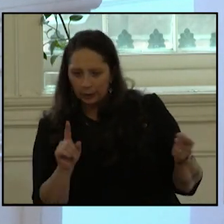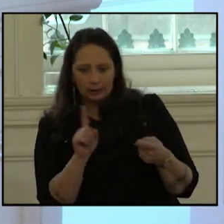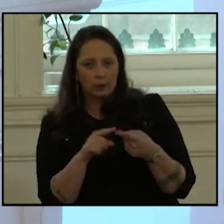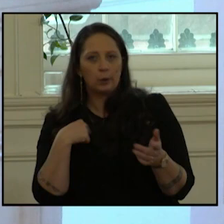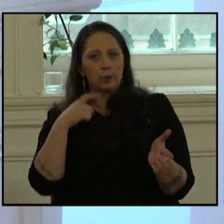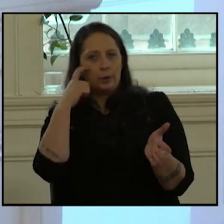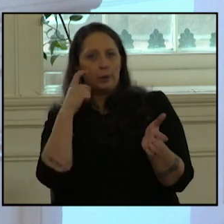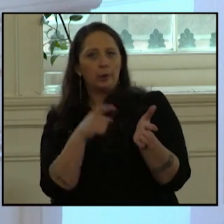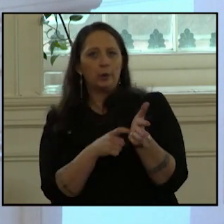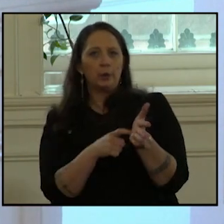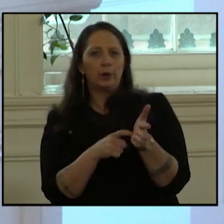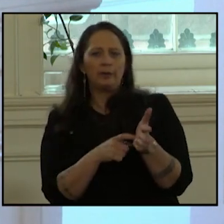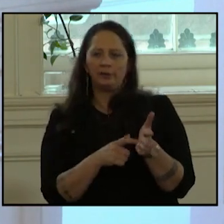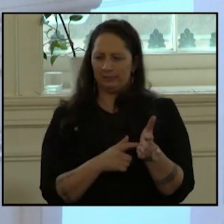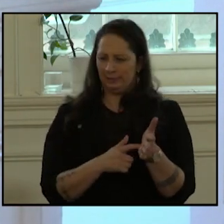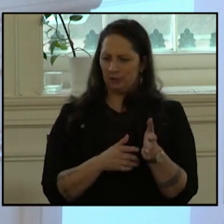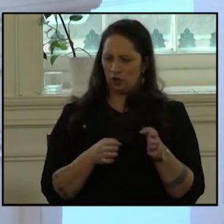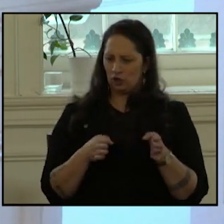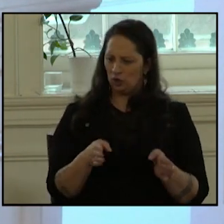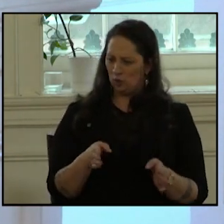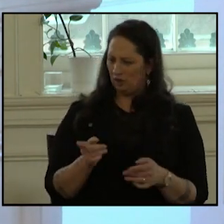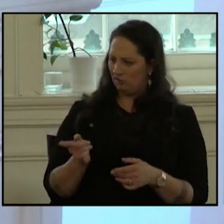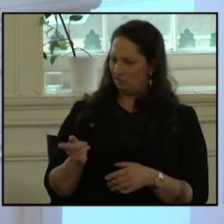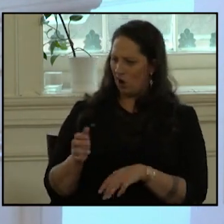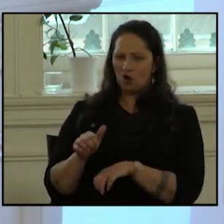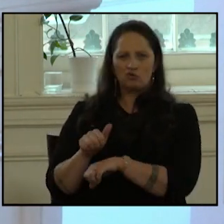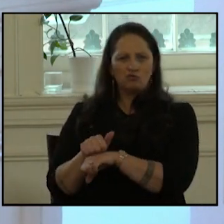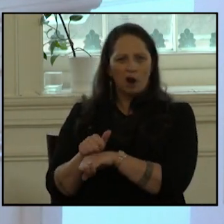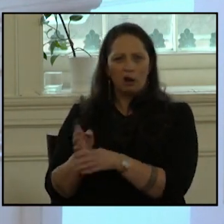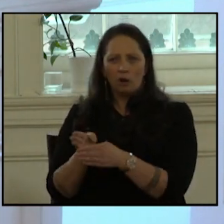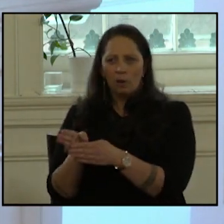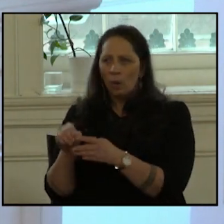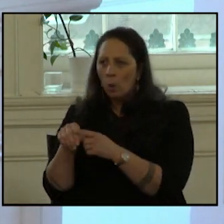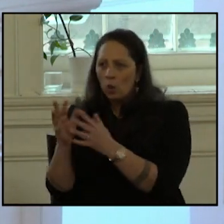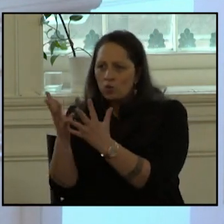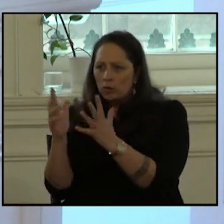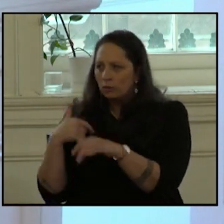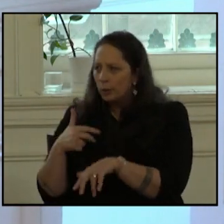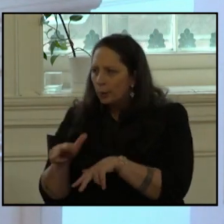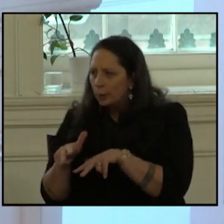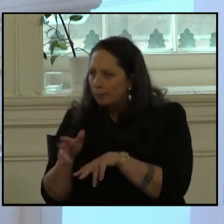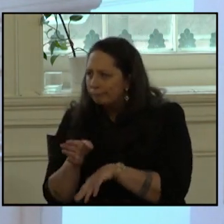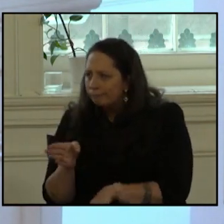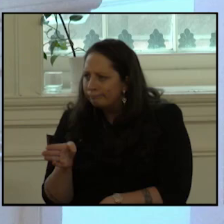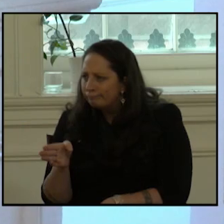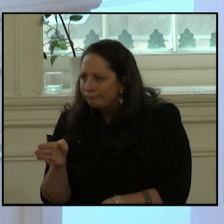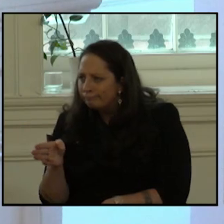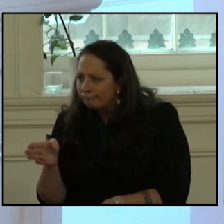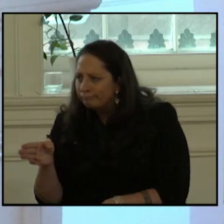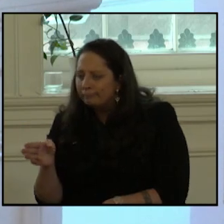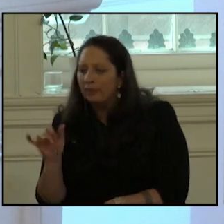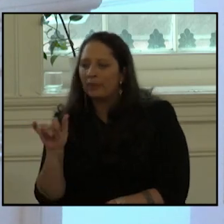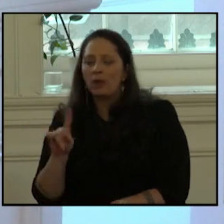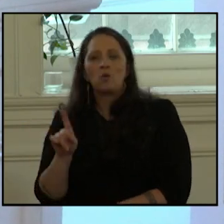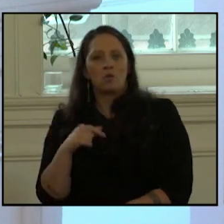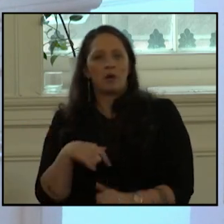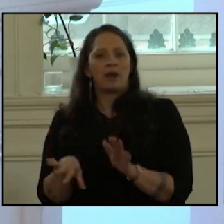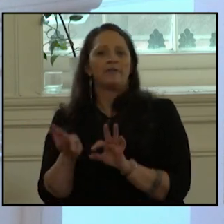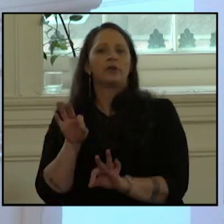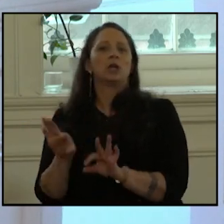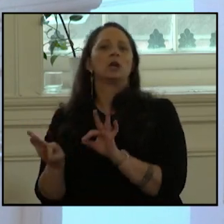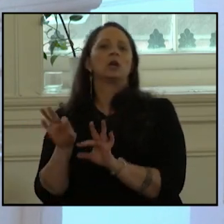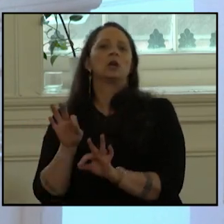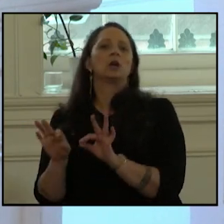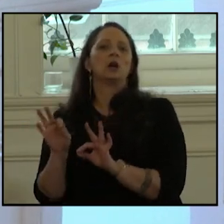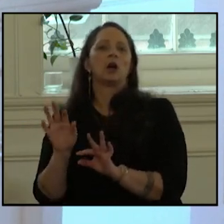noticed this lightly driven path along the side of it that led into the woods, and we walked into the woods, and that's where we started